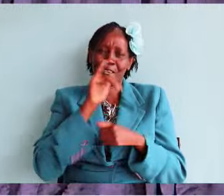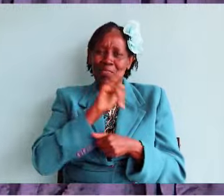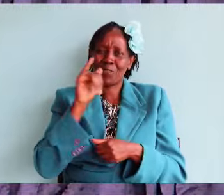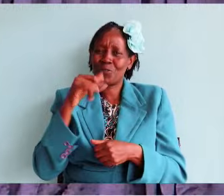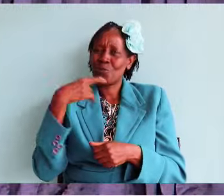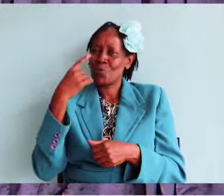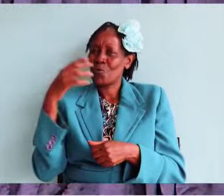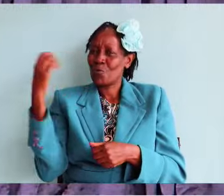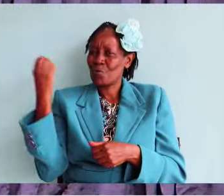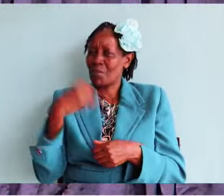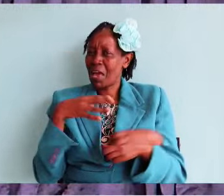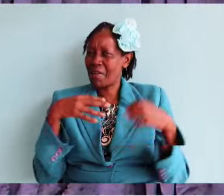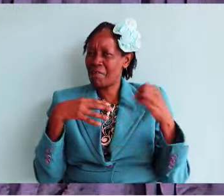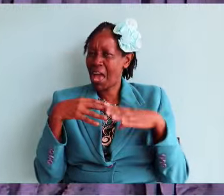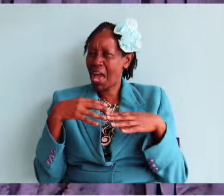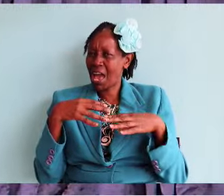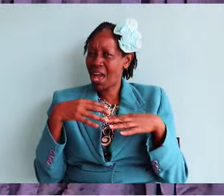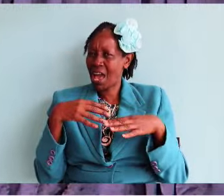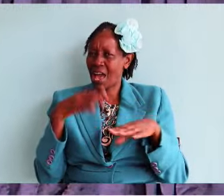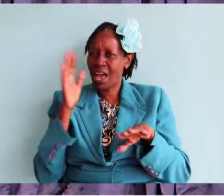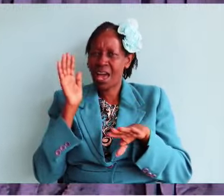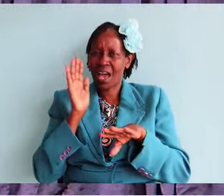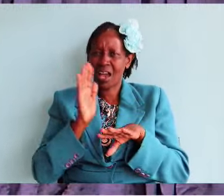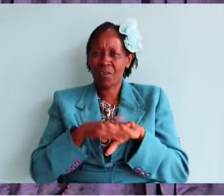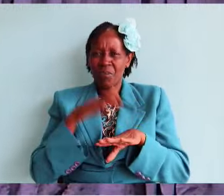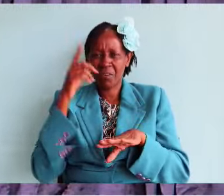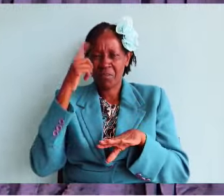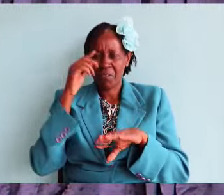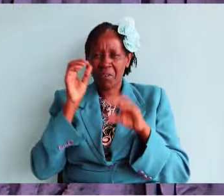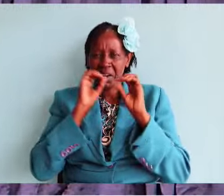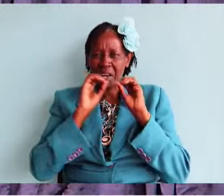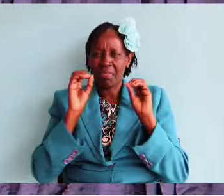I pray we should not fall in this line.